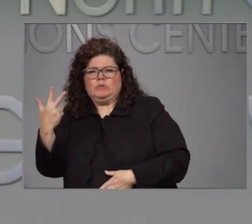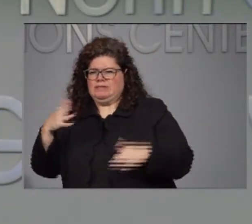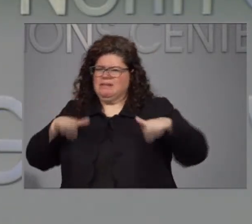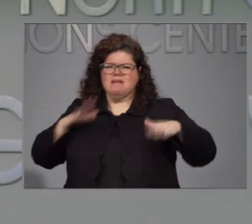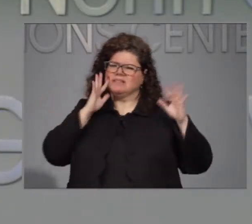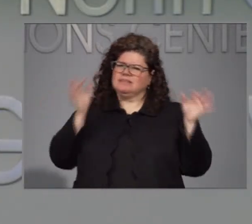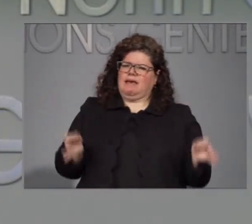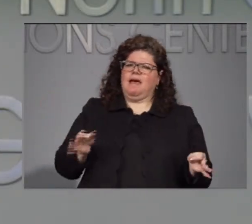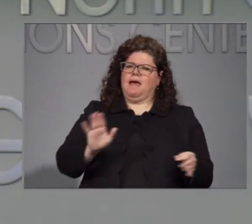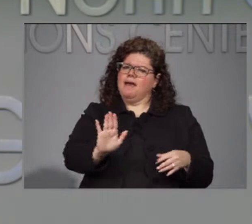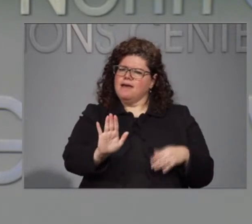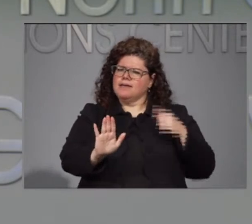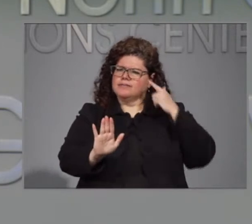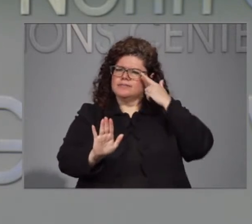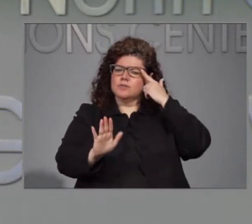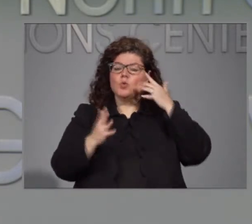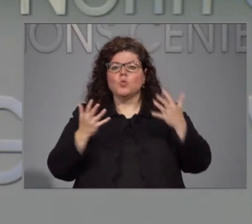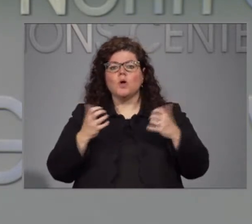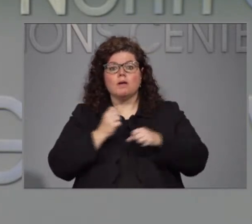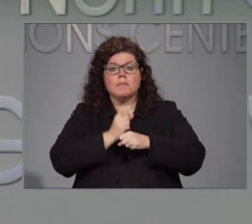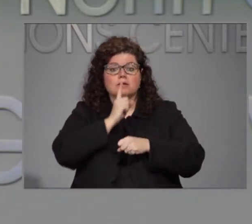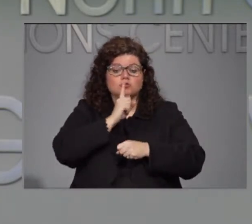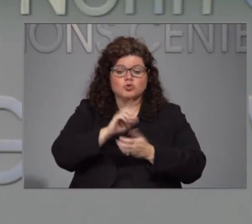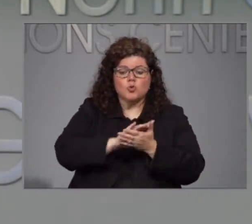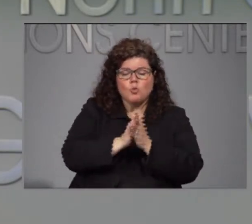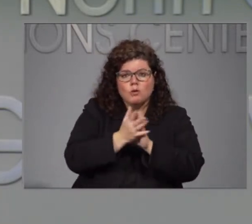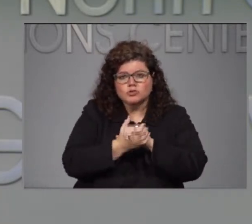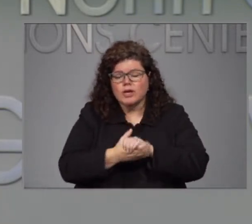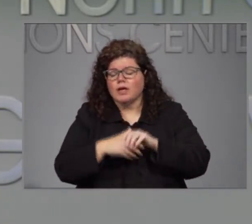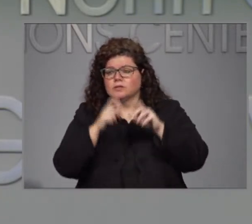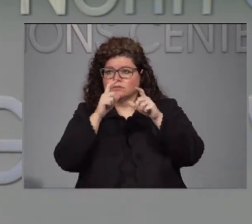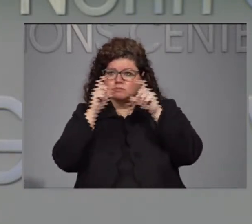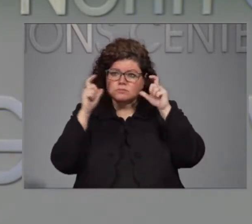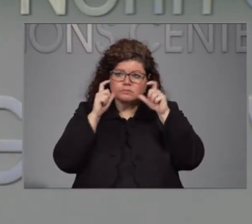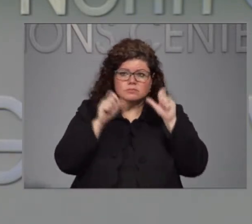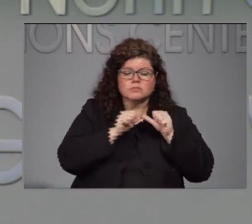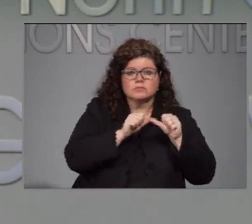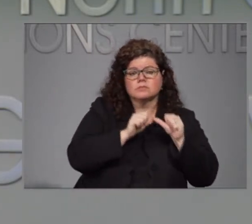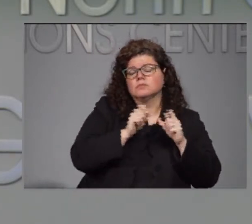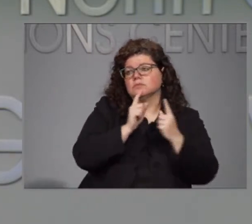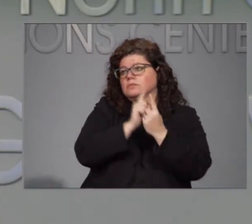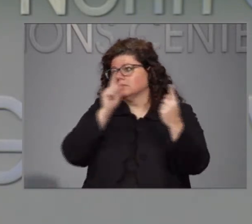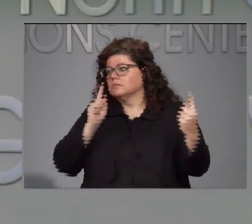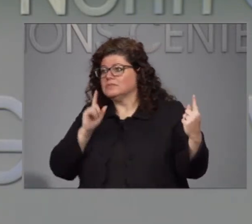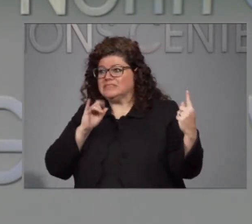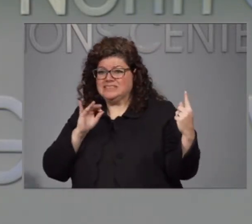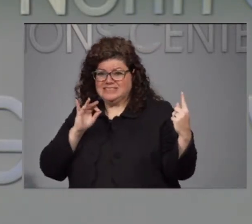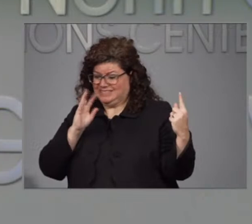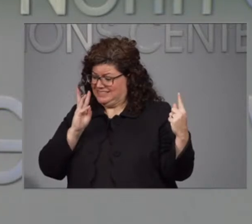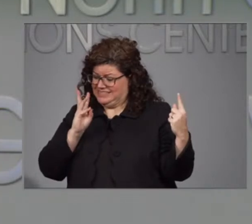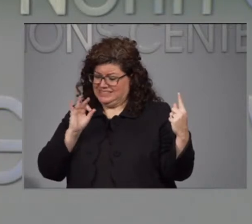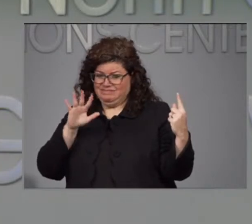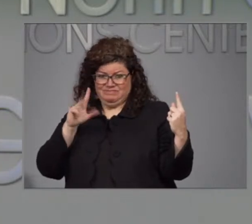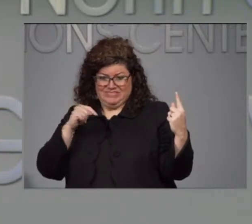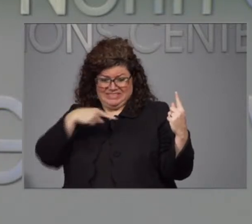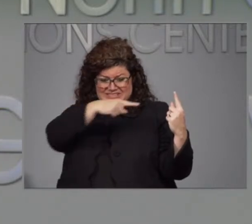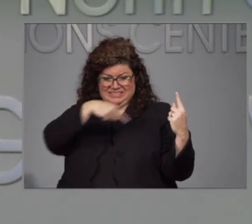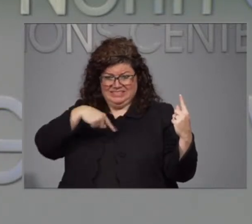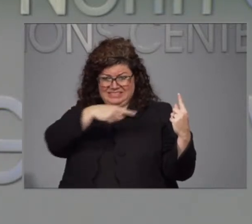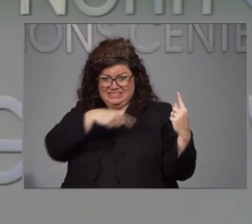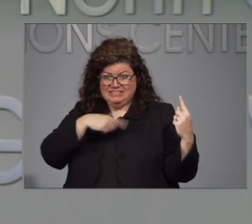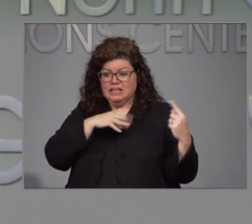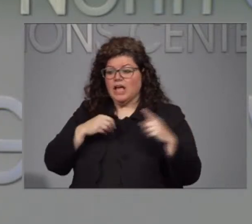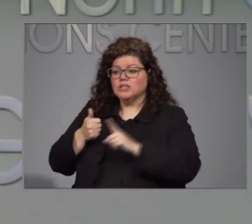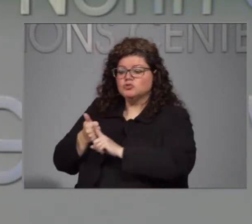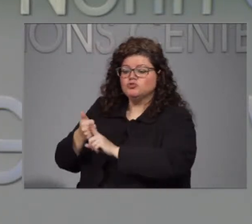that reduce transmission, like washing hands, wearing a face covering, waiting 6 feet apart from other people, and tracing